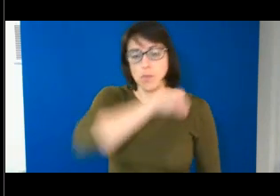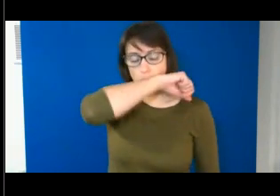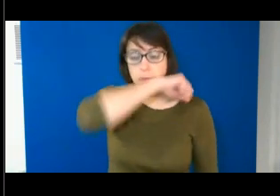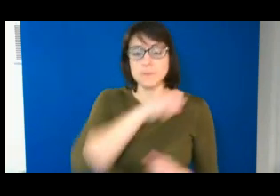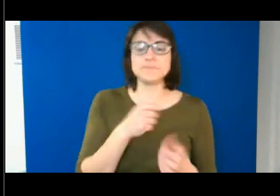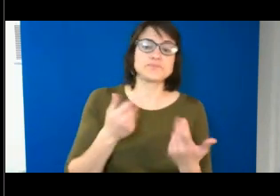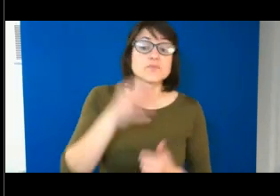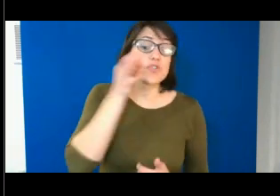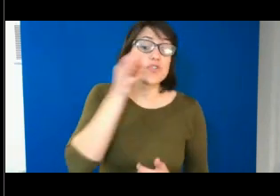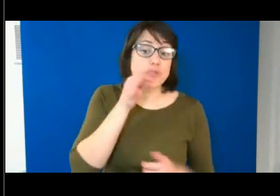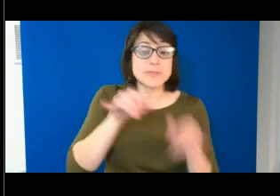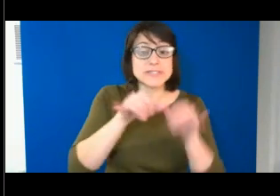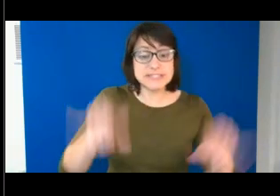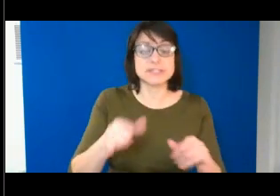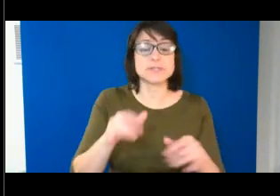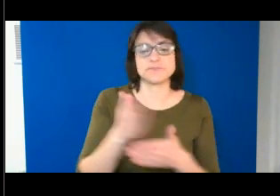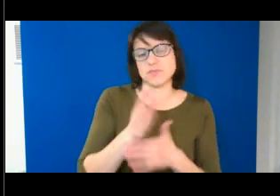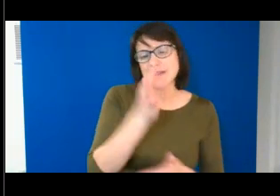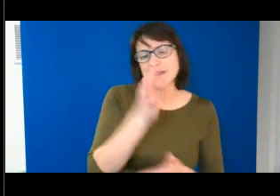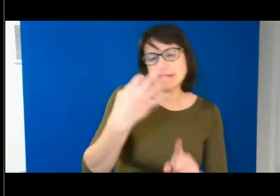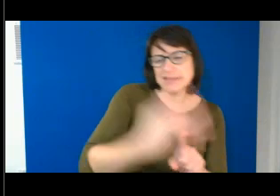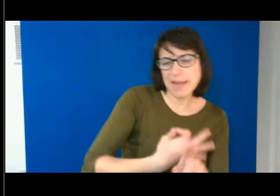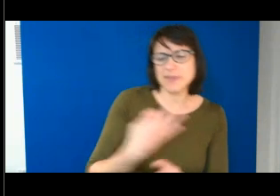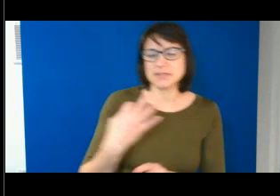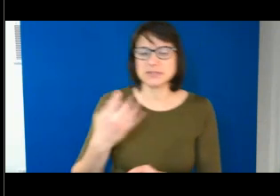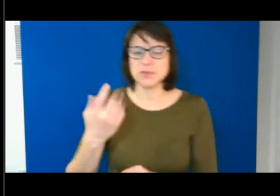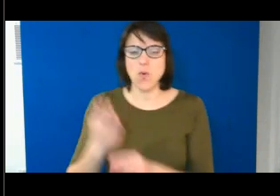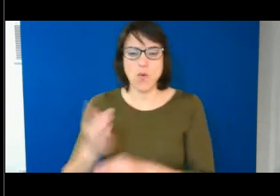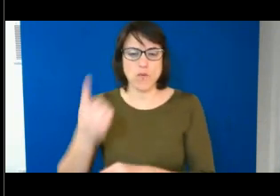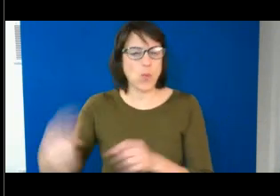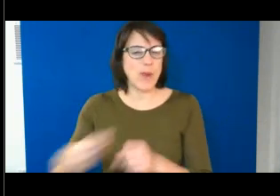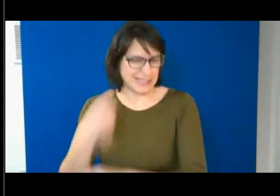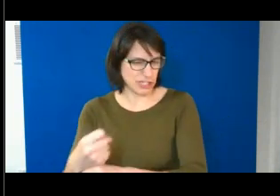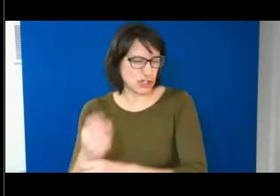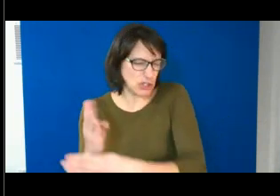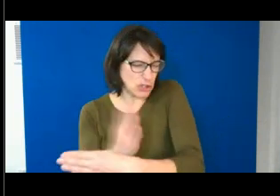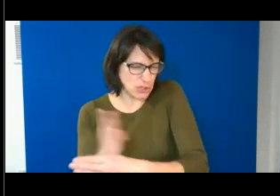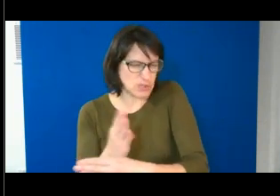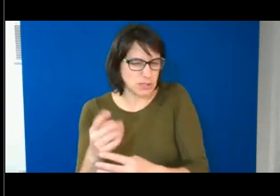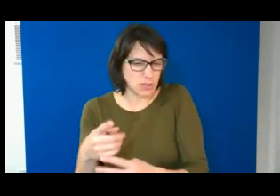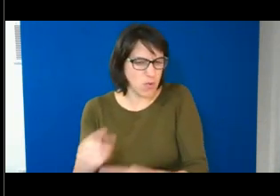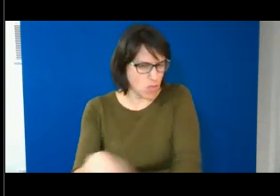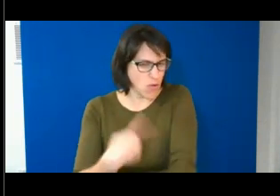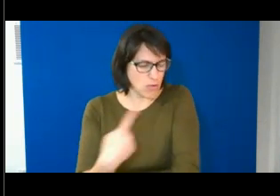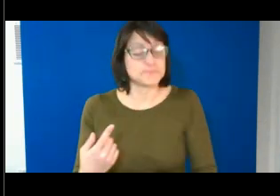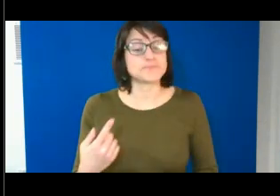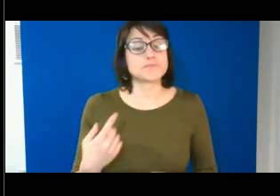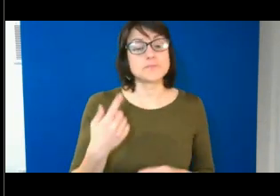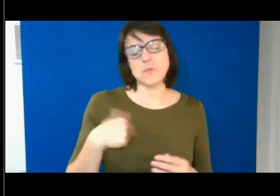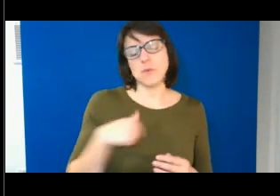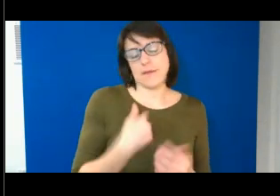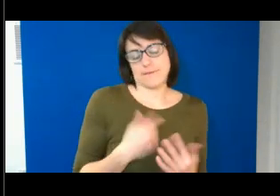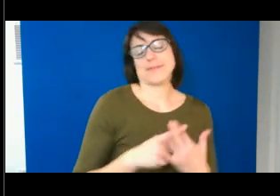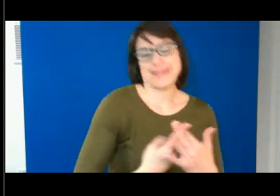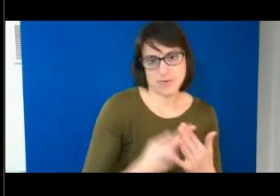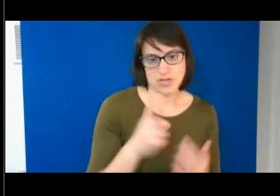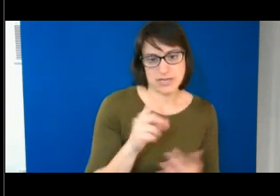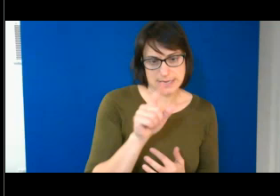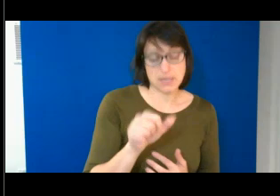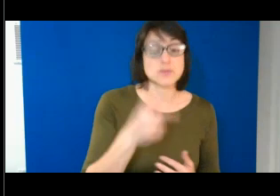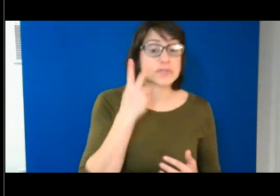months to a little over a year. And so a little bit of preliminary data, but we see that the mega binder, at least in these 2